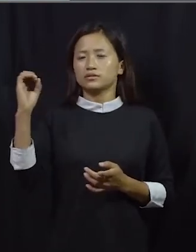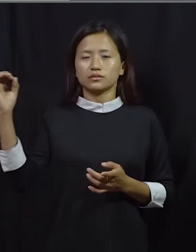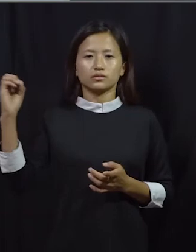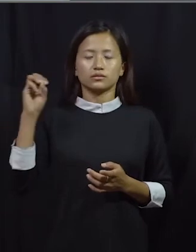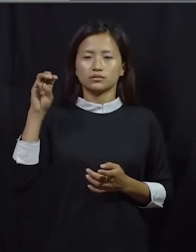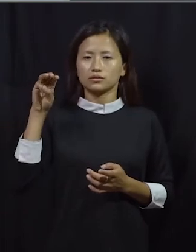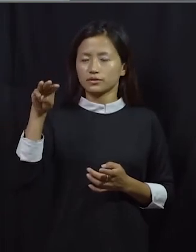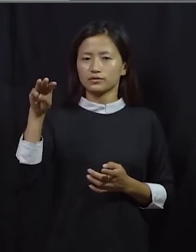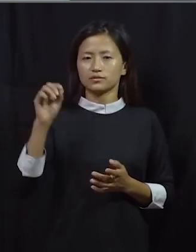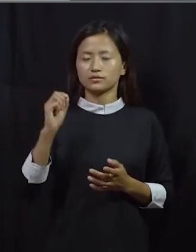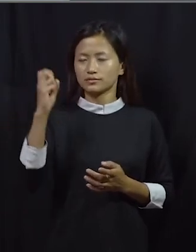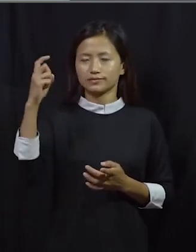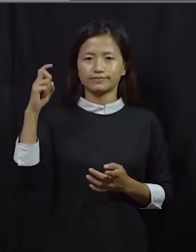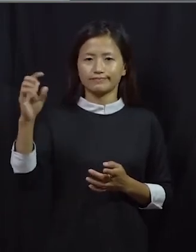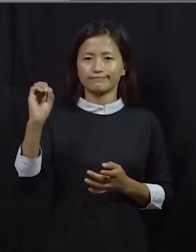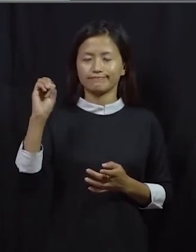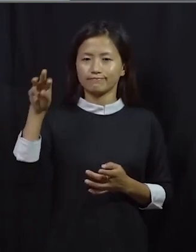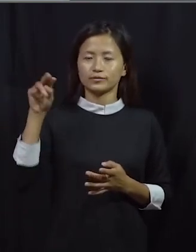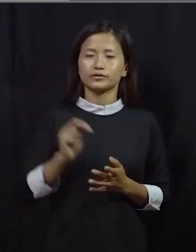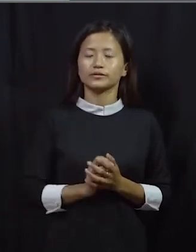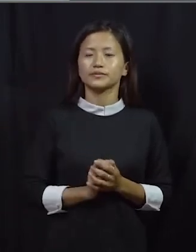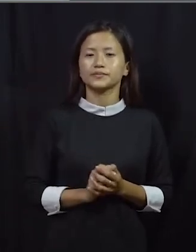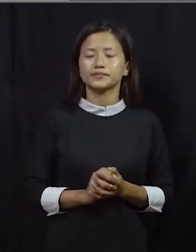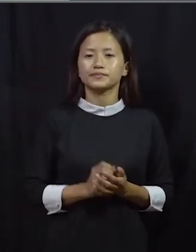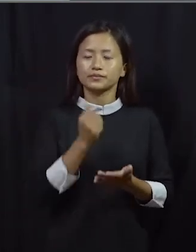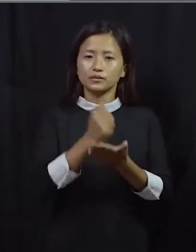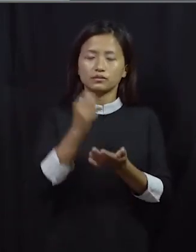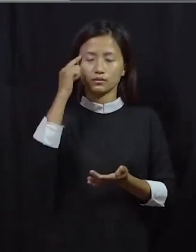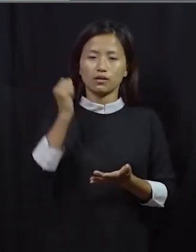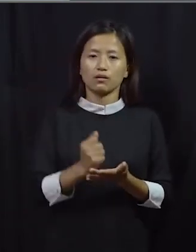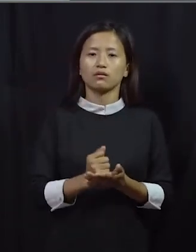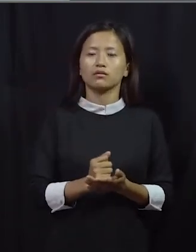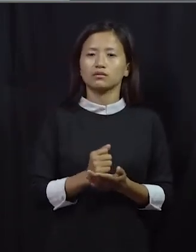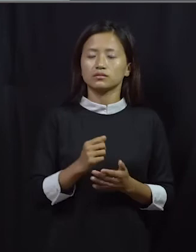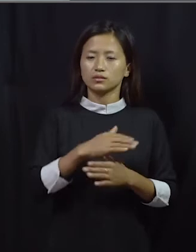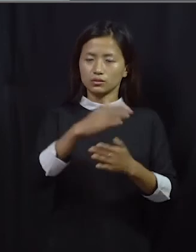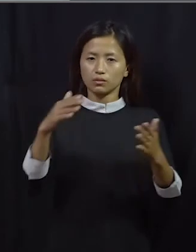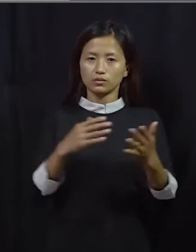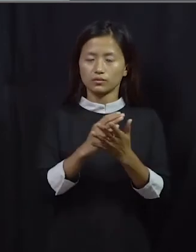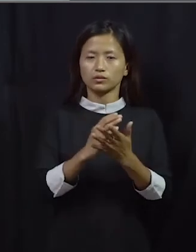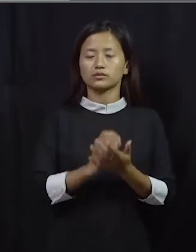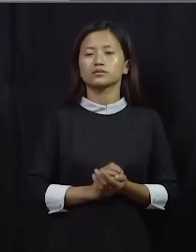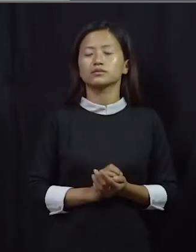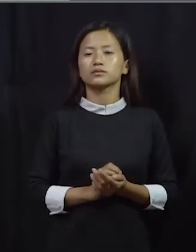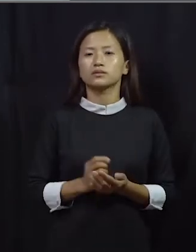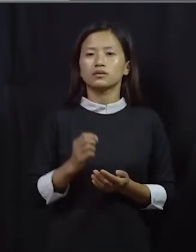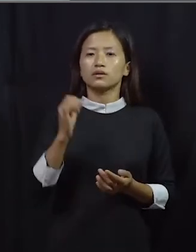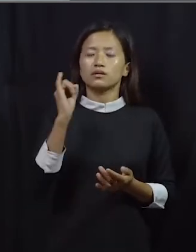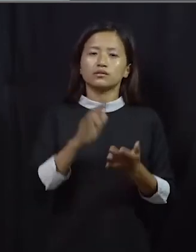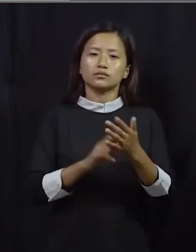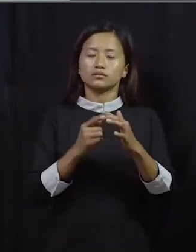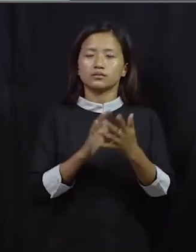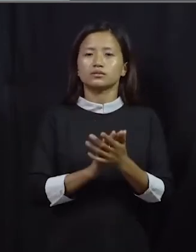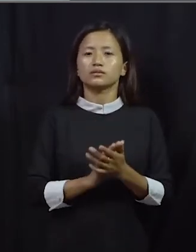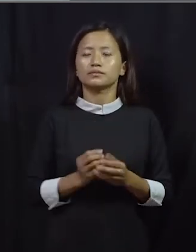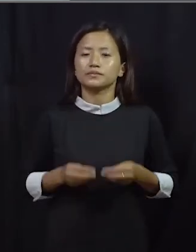Y is 13,650. So you should remember in this portion that the interest on opening capital